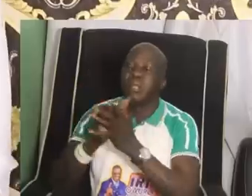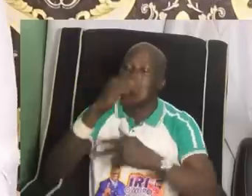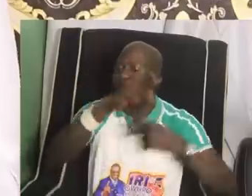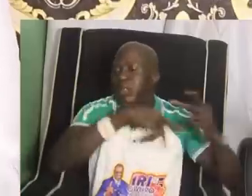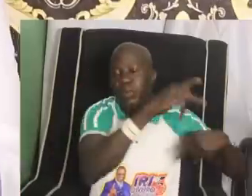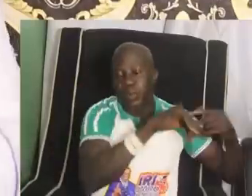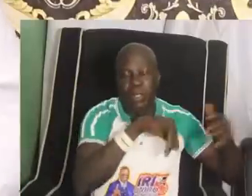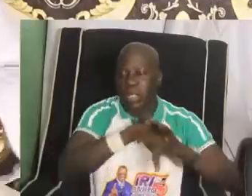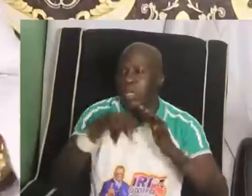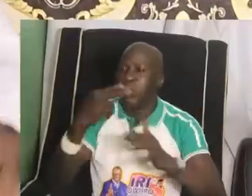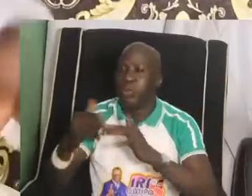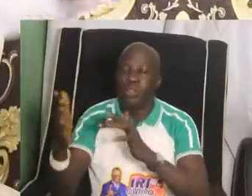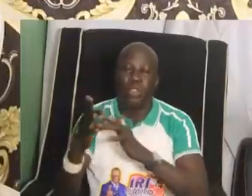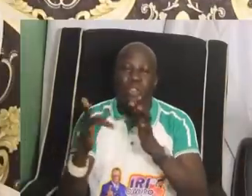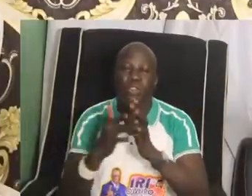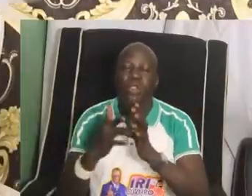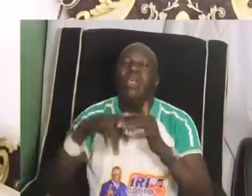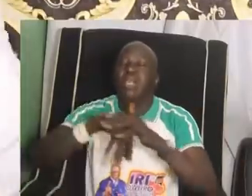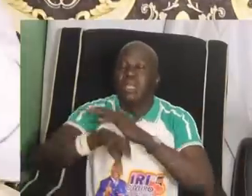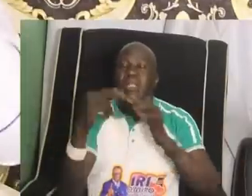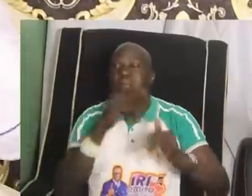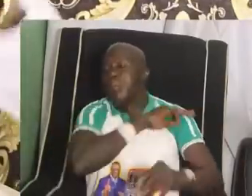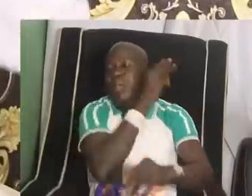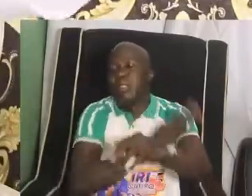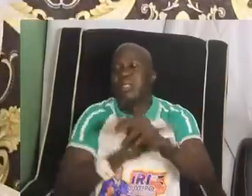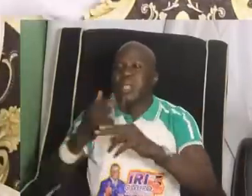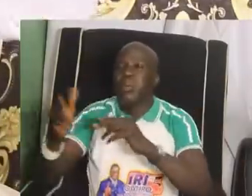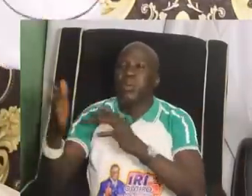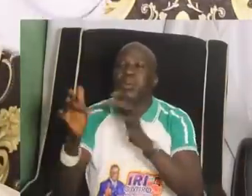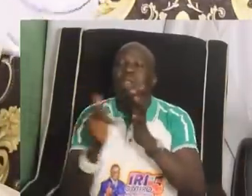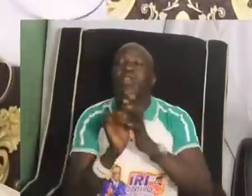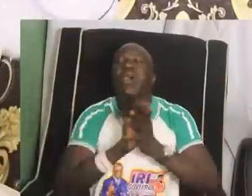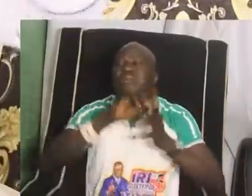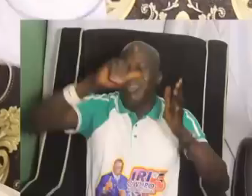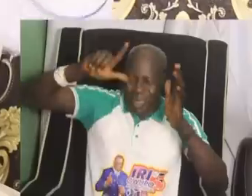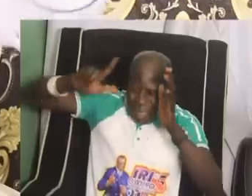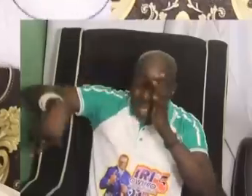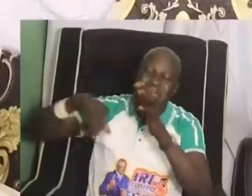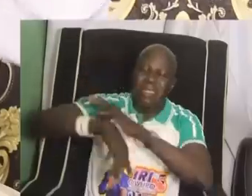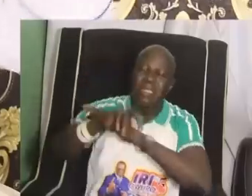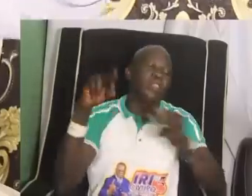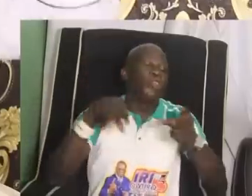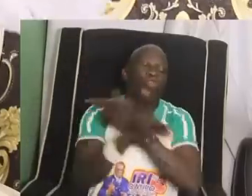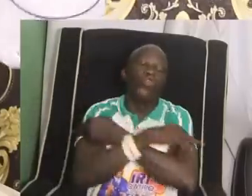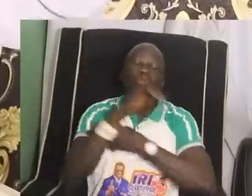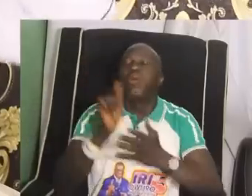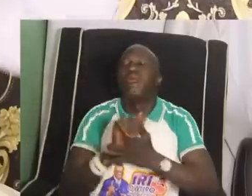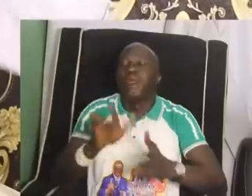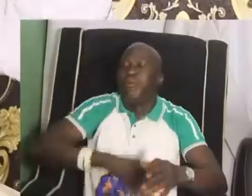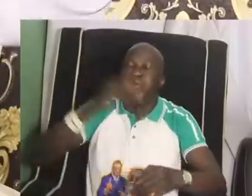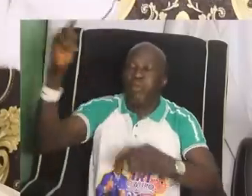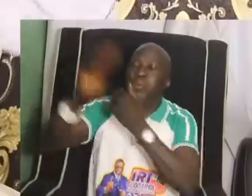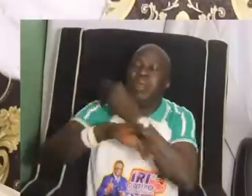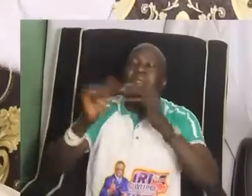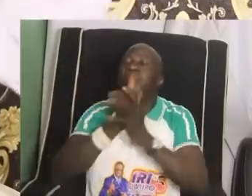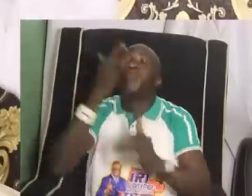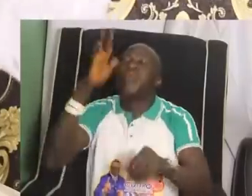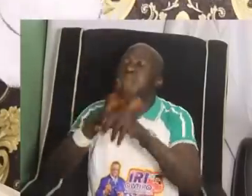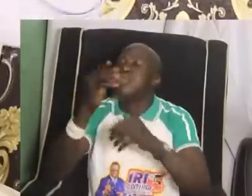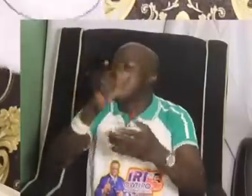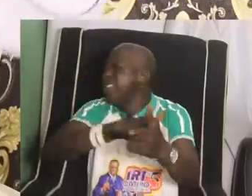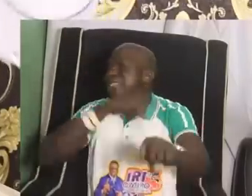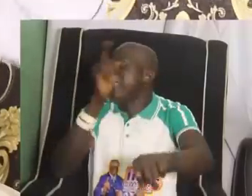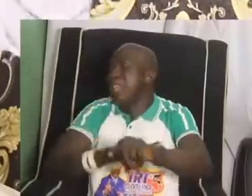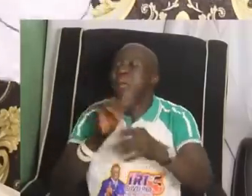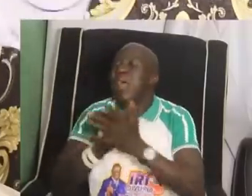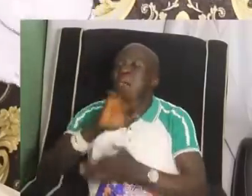professor, in the name of Jesus, in the mighty name of Jesus, I tell you, tell me in the room of promise. You've been hearing promise for a long